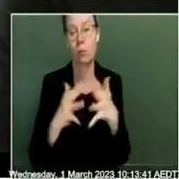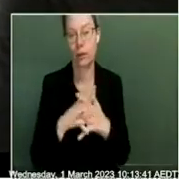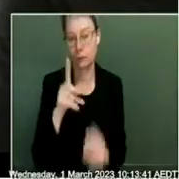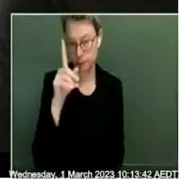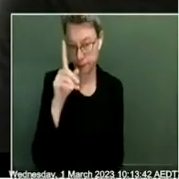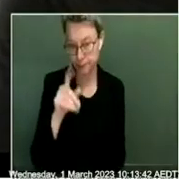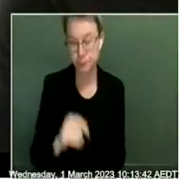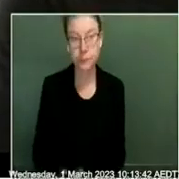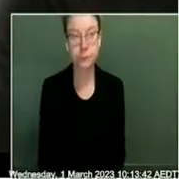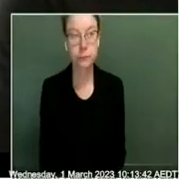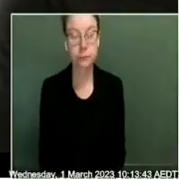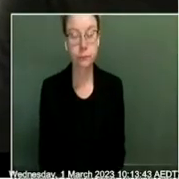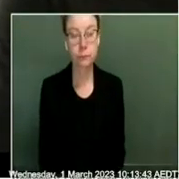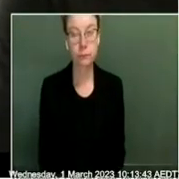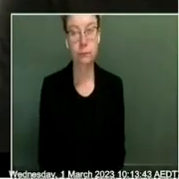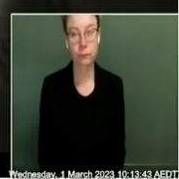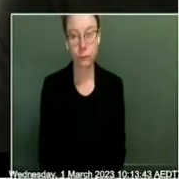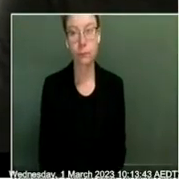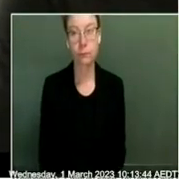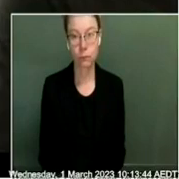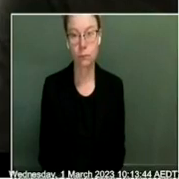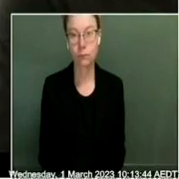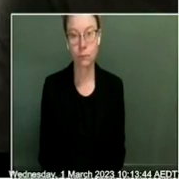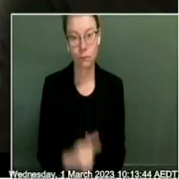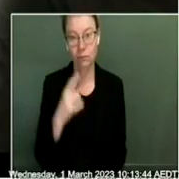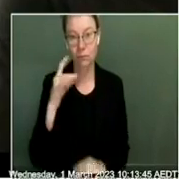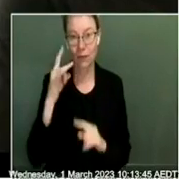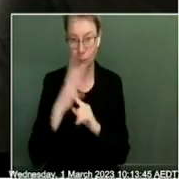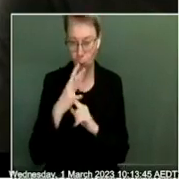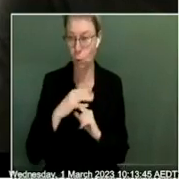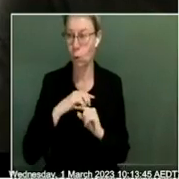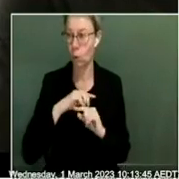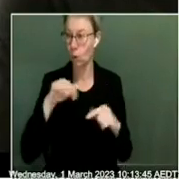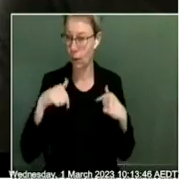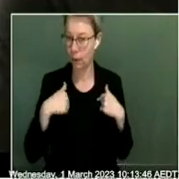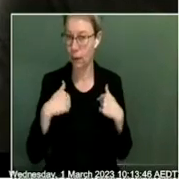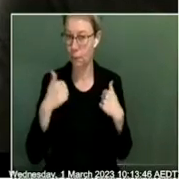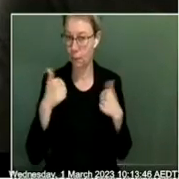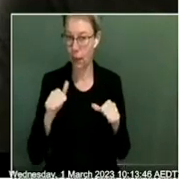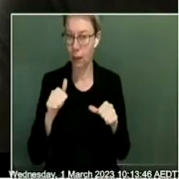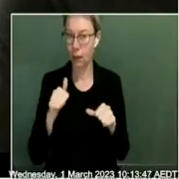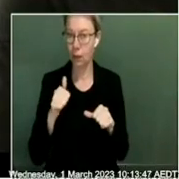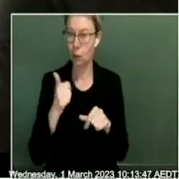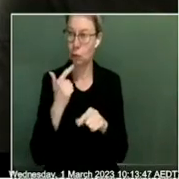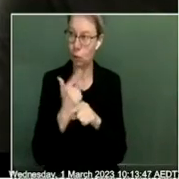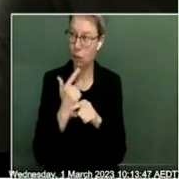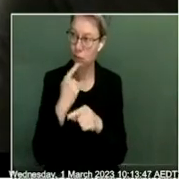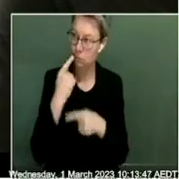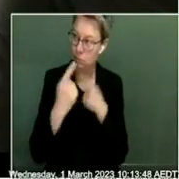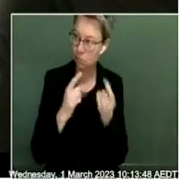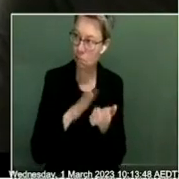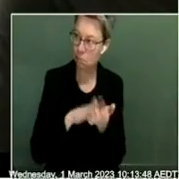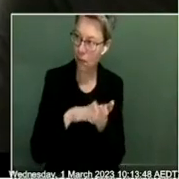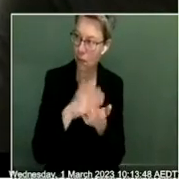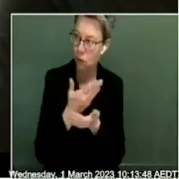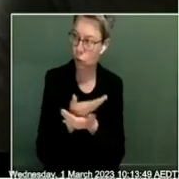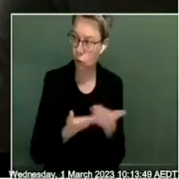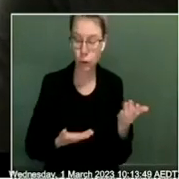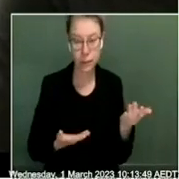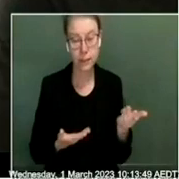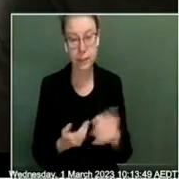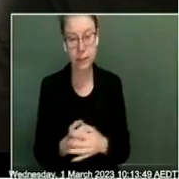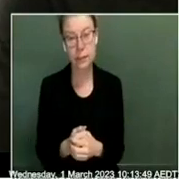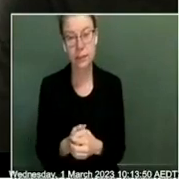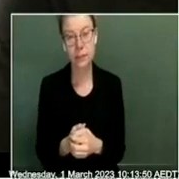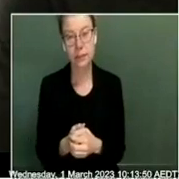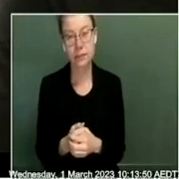so important that we get to speak Mum's story and, you know, how... Not only did she pass the